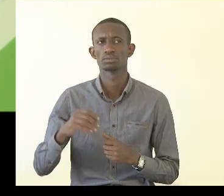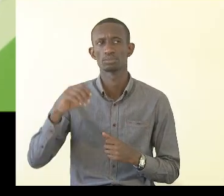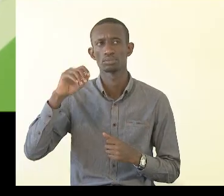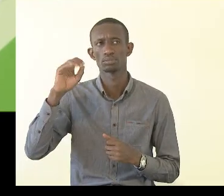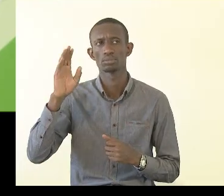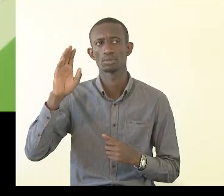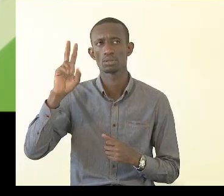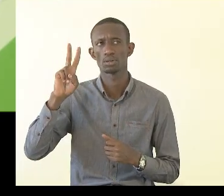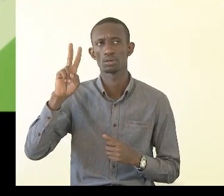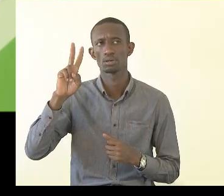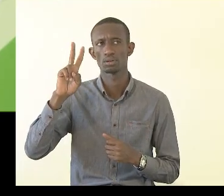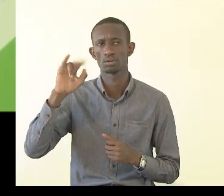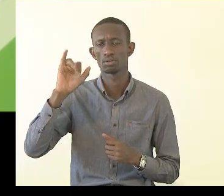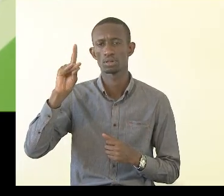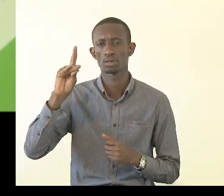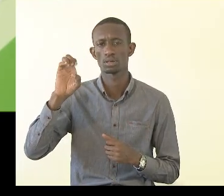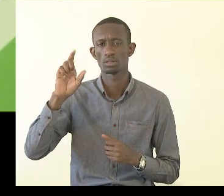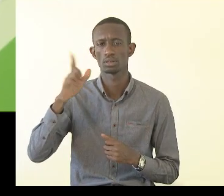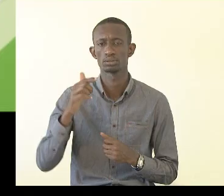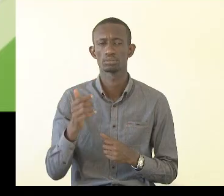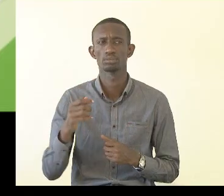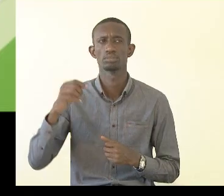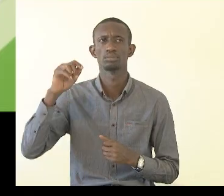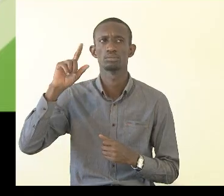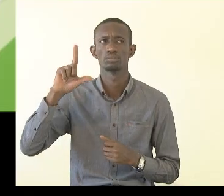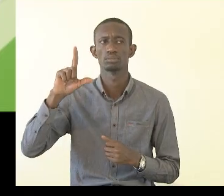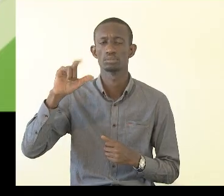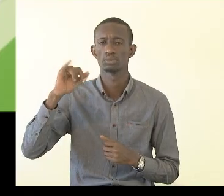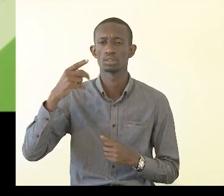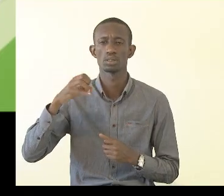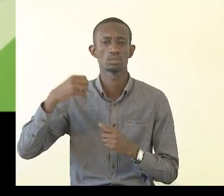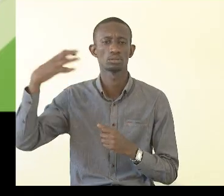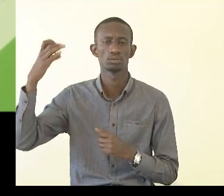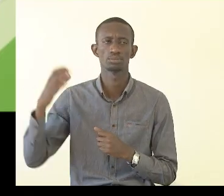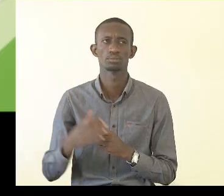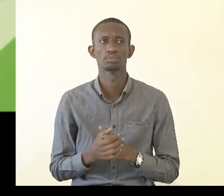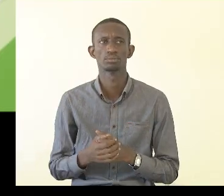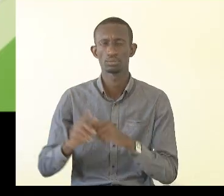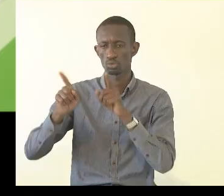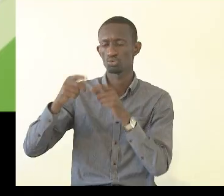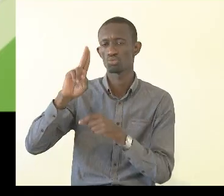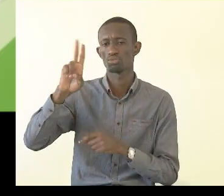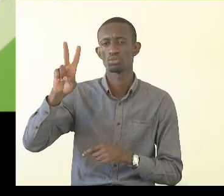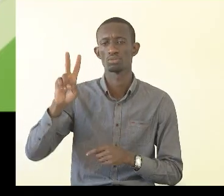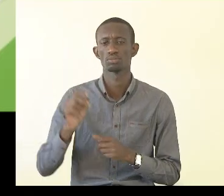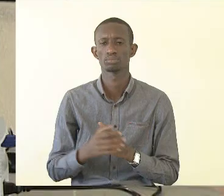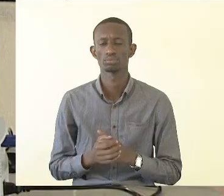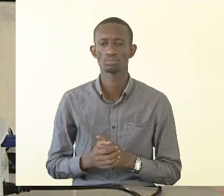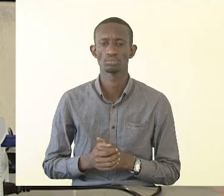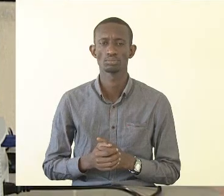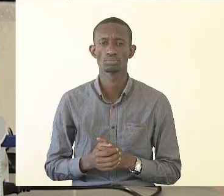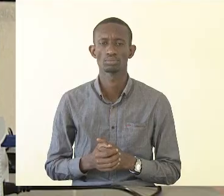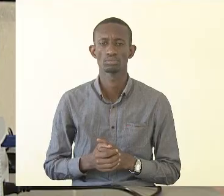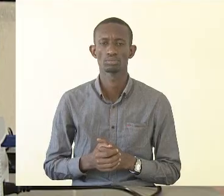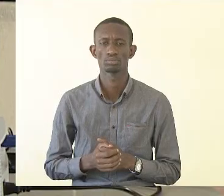light, or which is either UV or sometimes heat